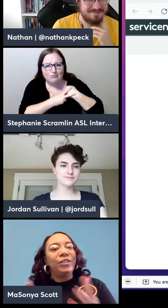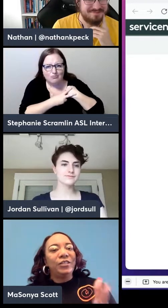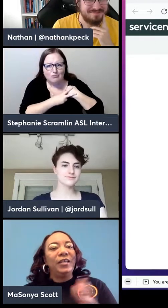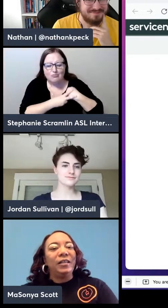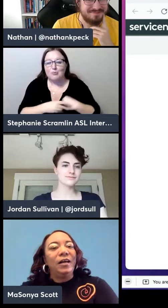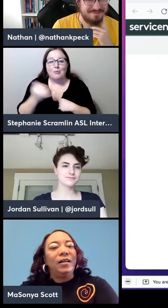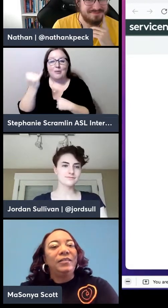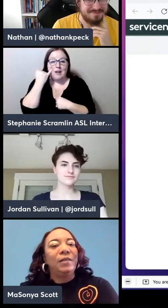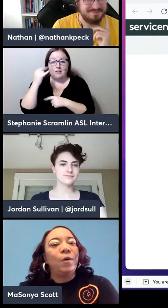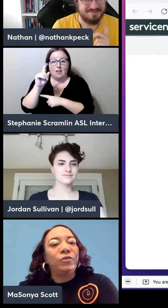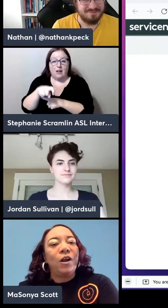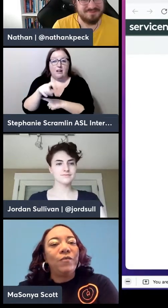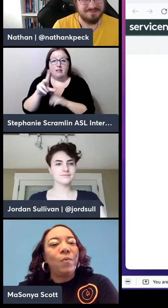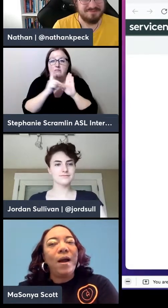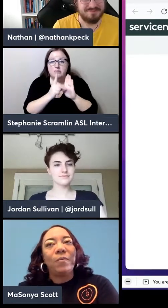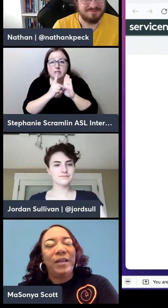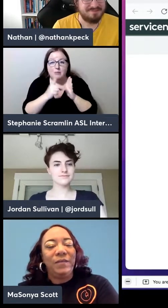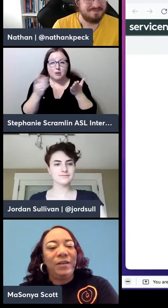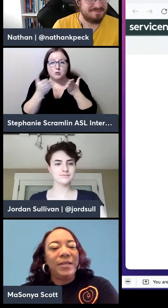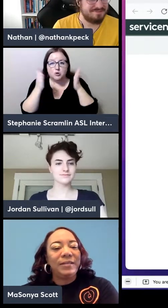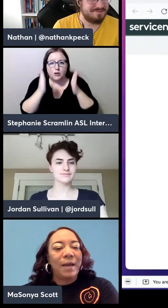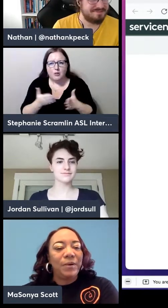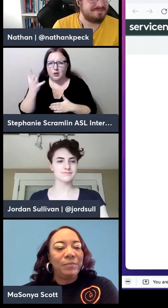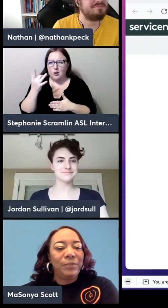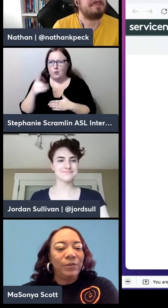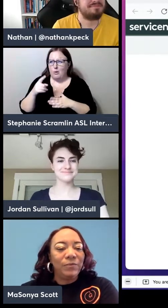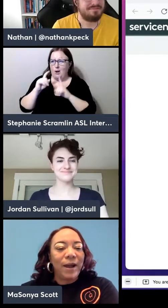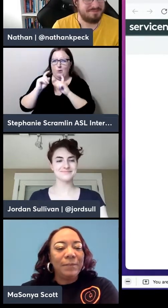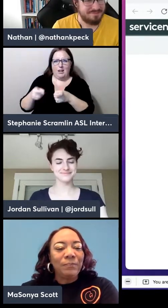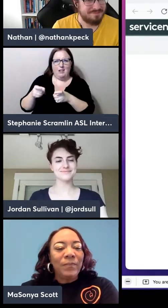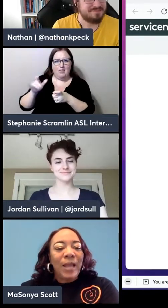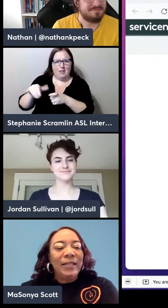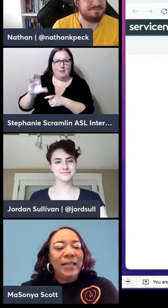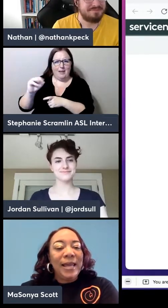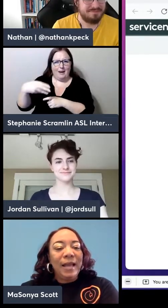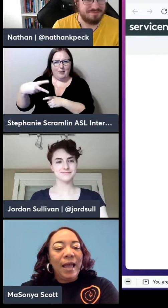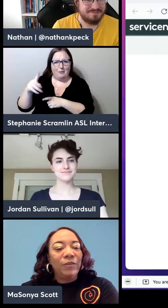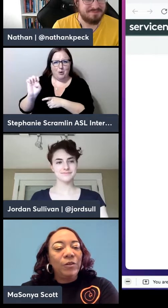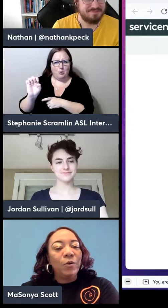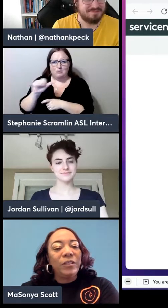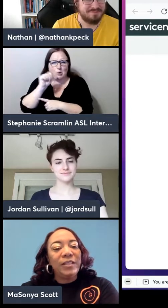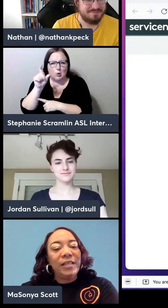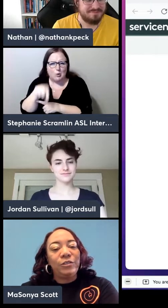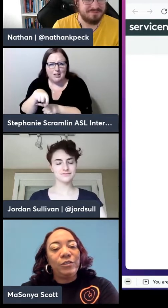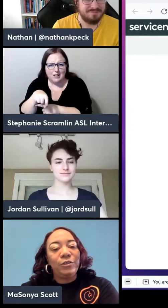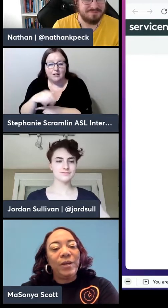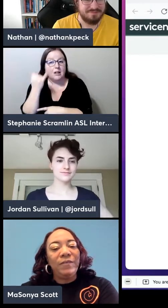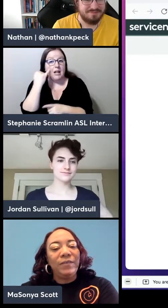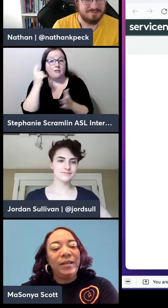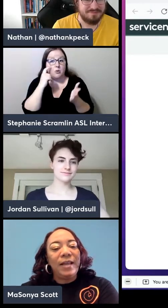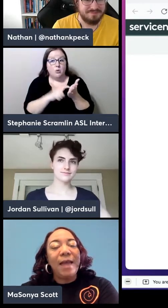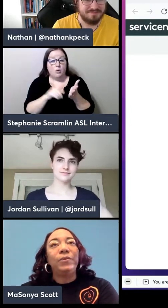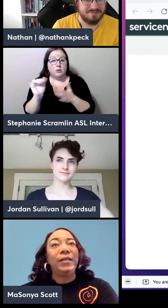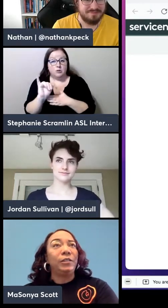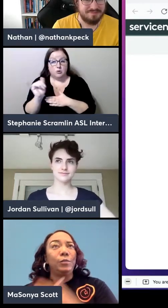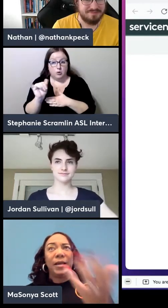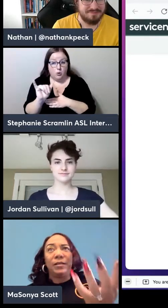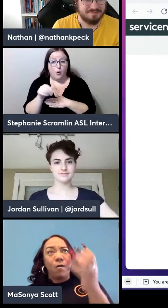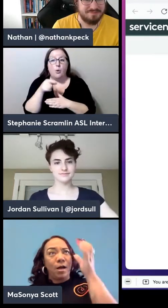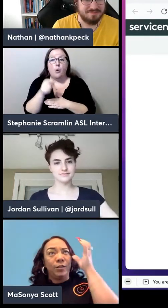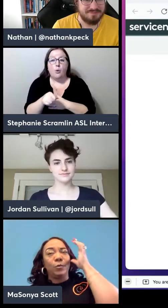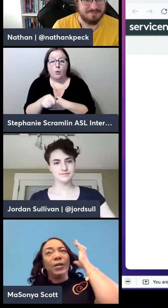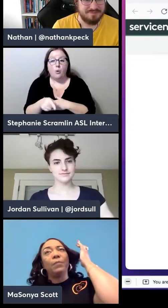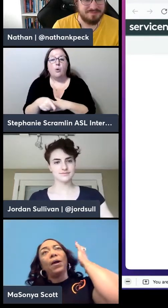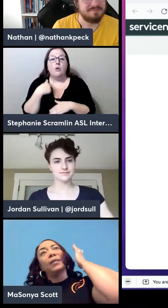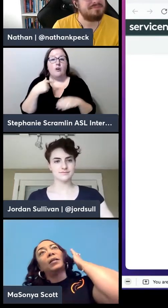they just need a demo server, why are we giving them that type of compute, right? And then if you notice this too, we've even enabled it just based